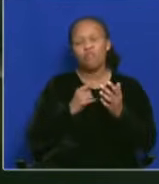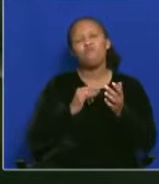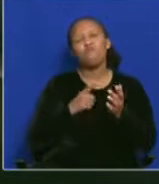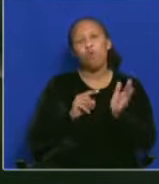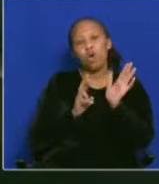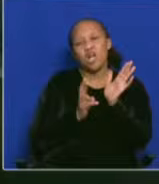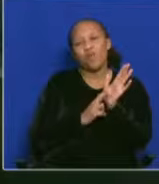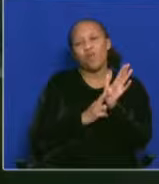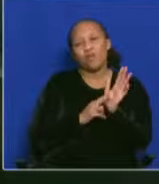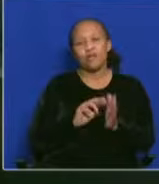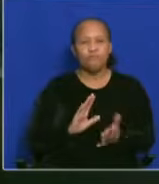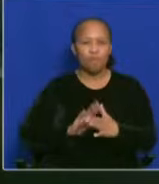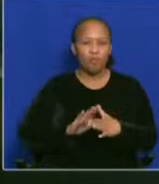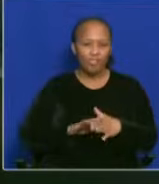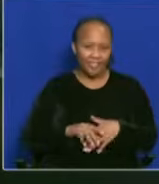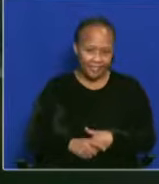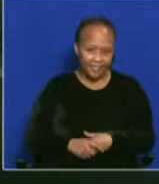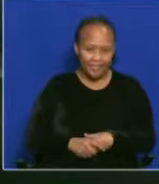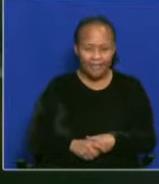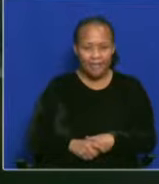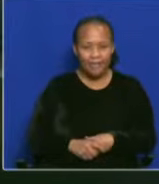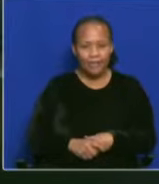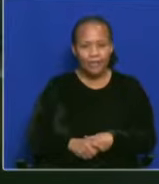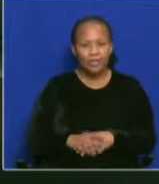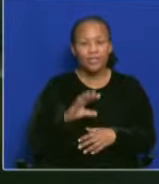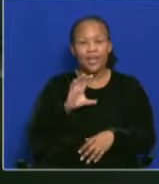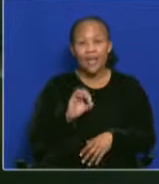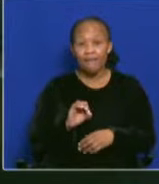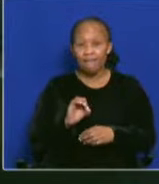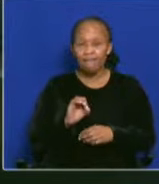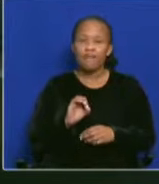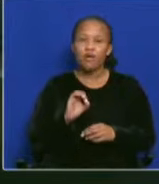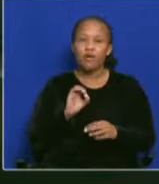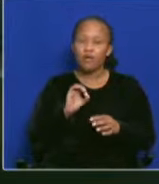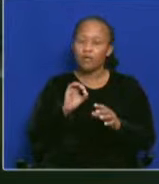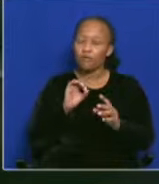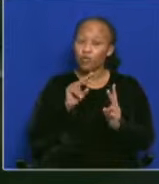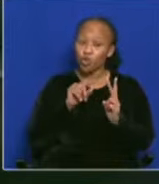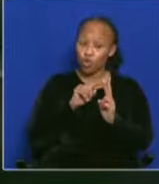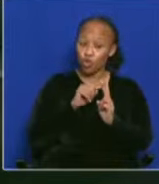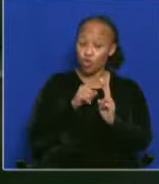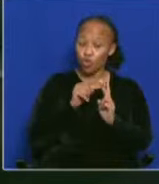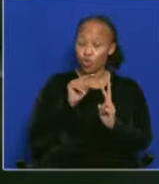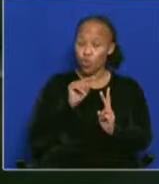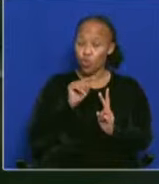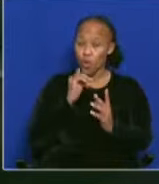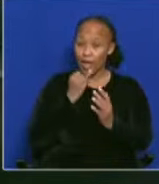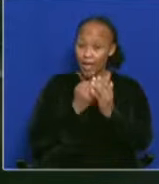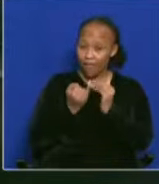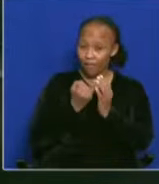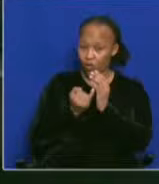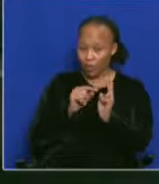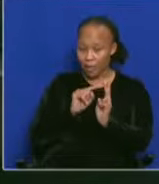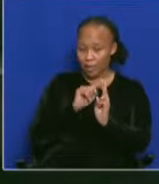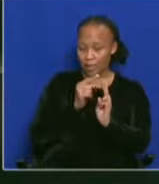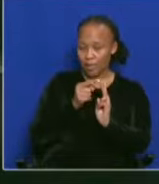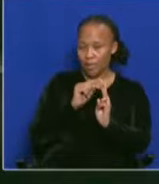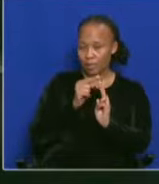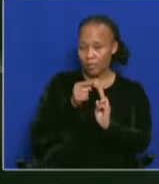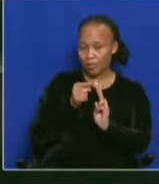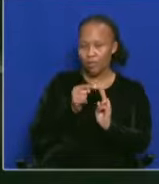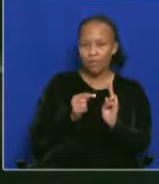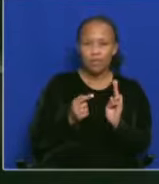It mentions two specific individuals against whom this debt is raised,